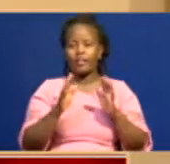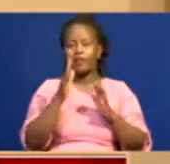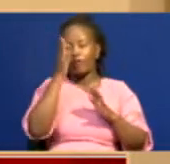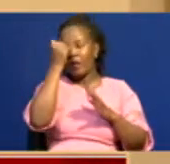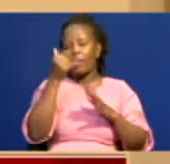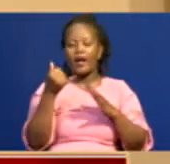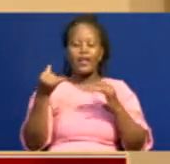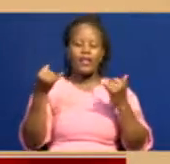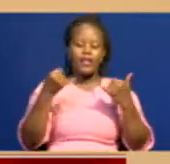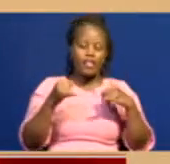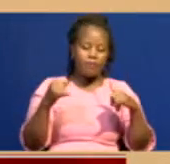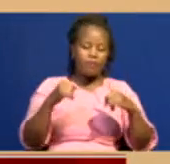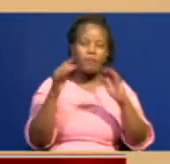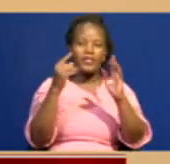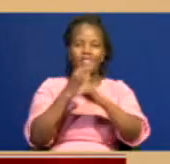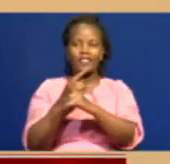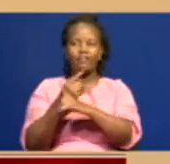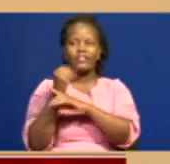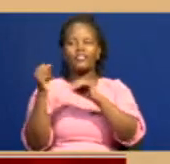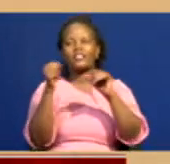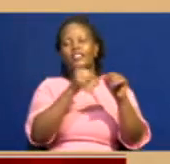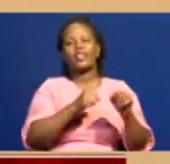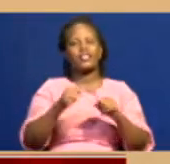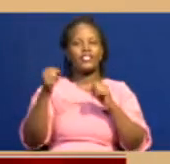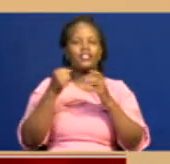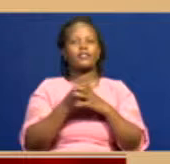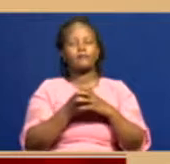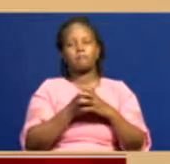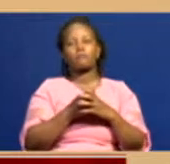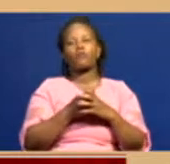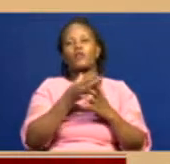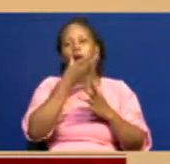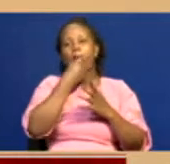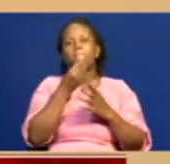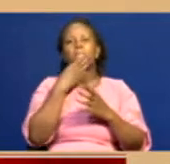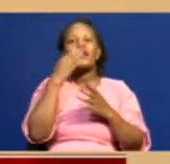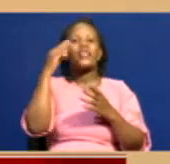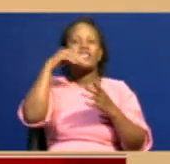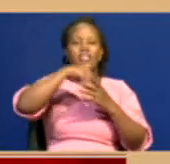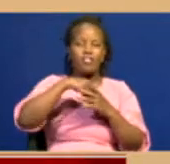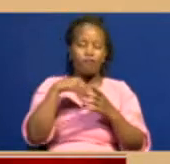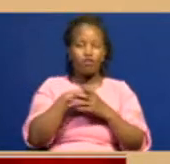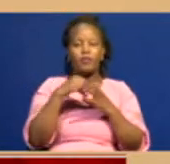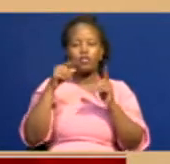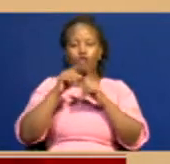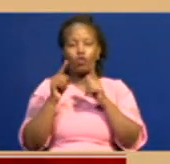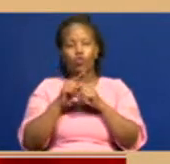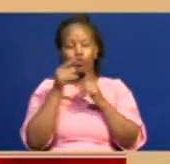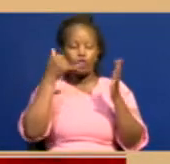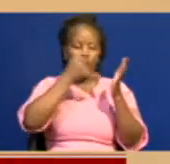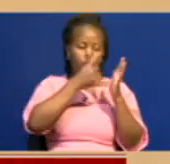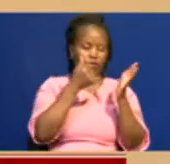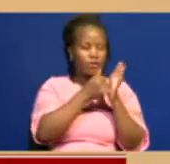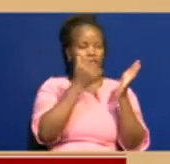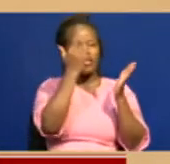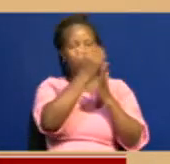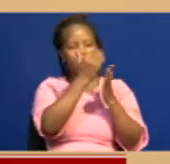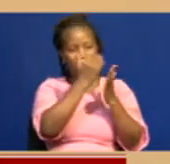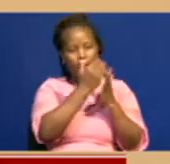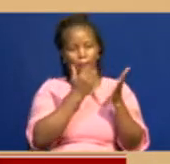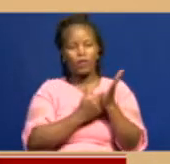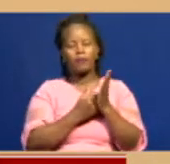implement various strategies. Male involvement also takes a center stage in our programming. We work with